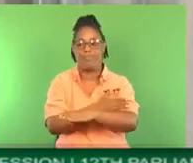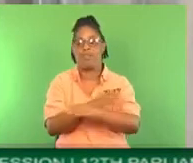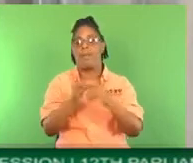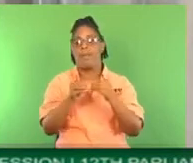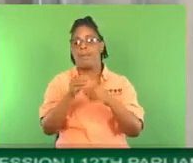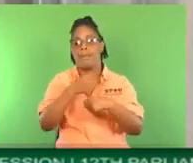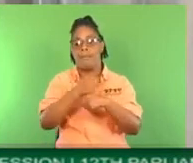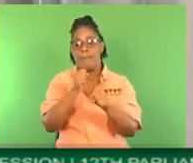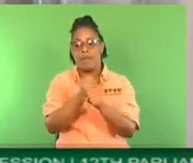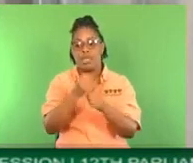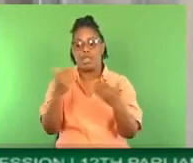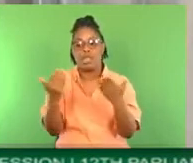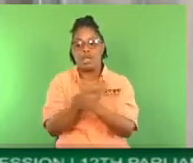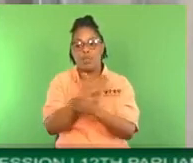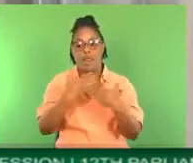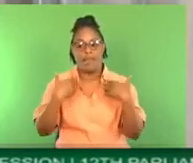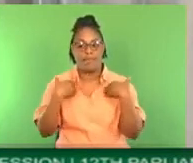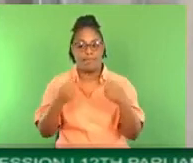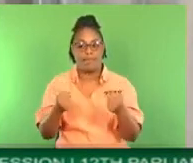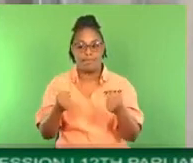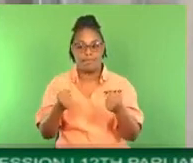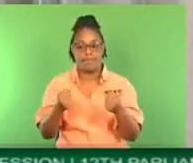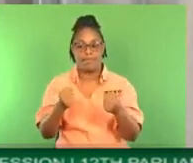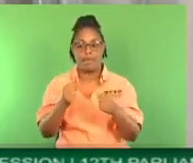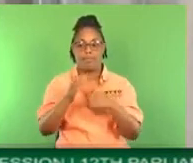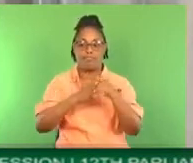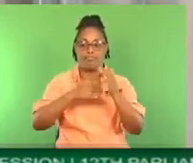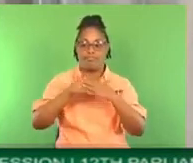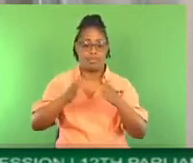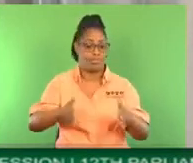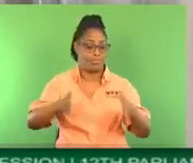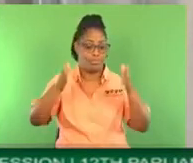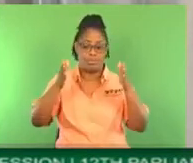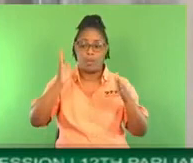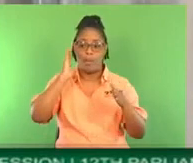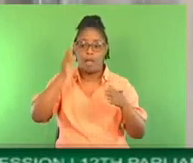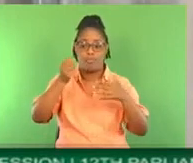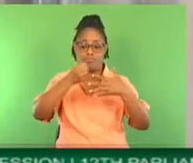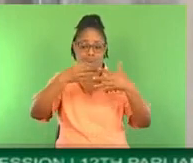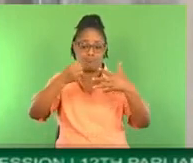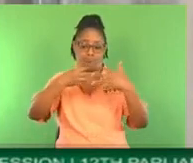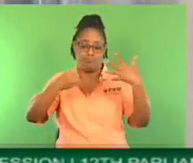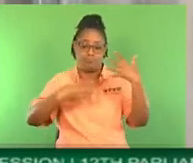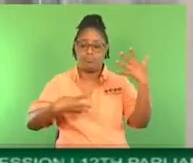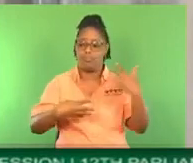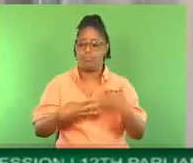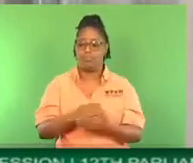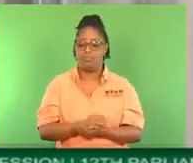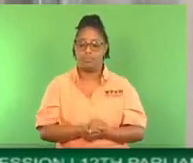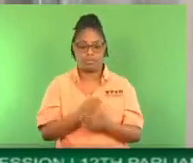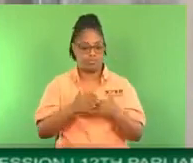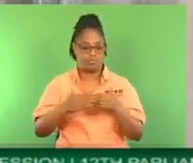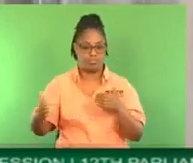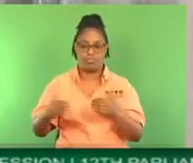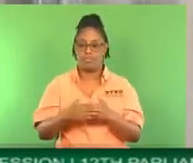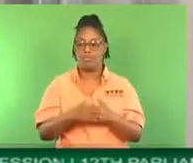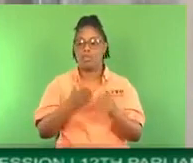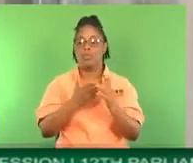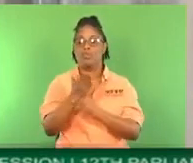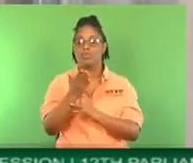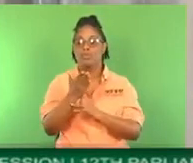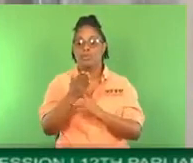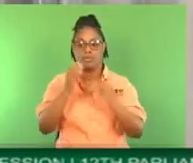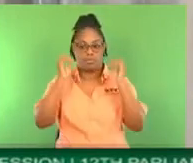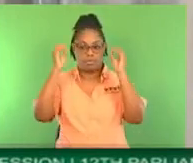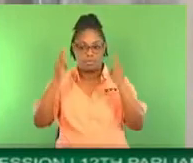where they are required. I will expand on this further down, Madam Speaker. The government, through the Minister of Finance, indicated they